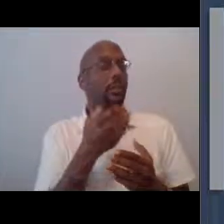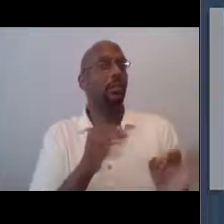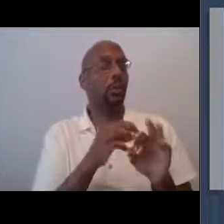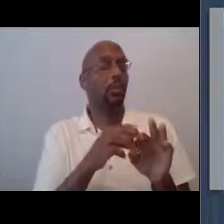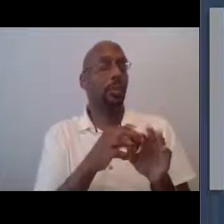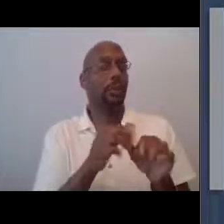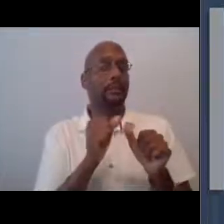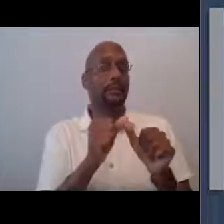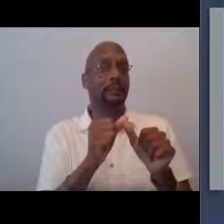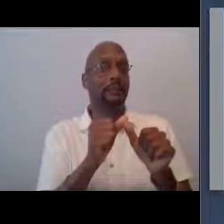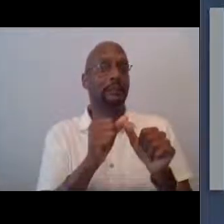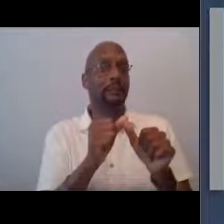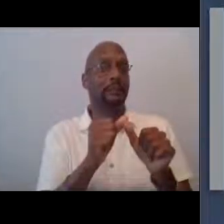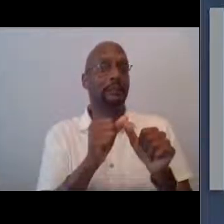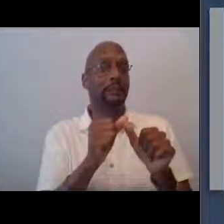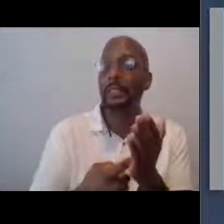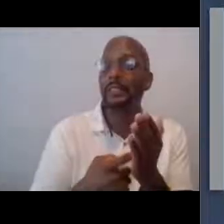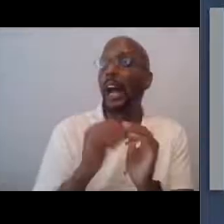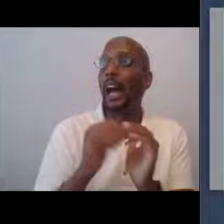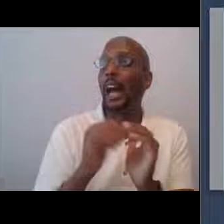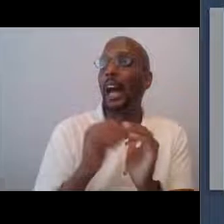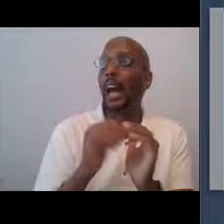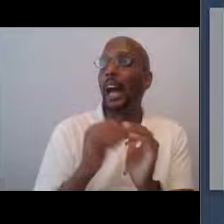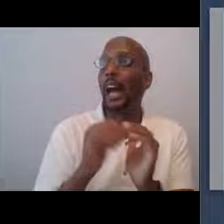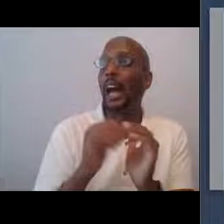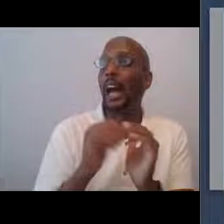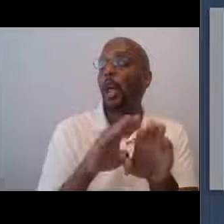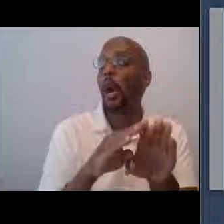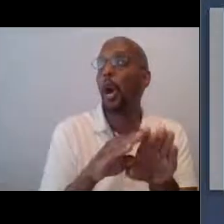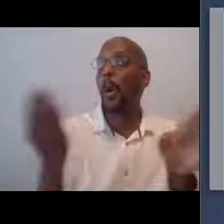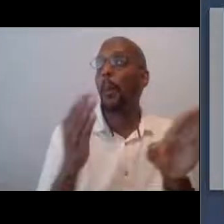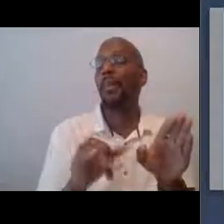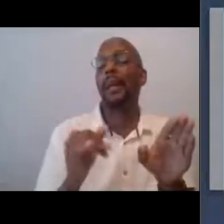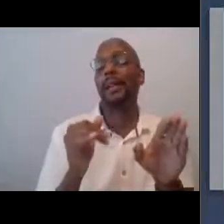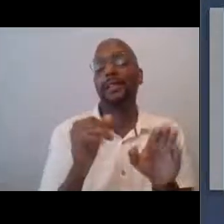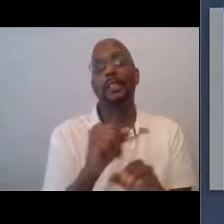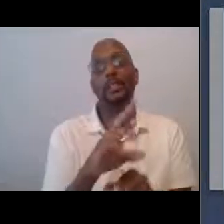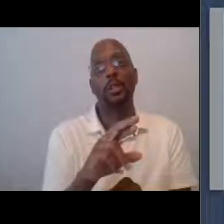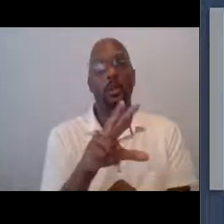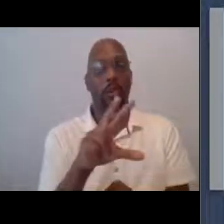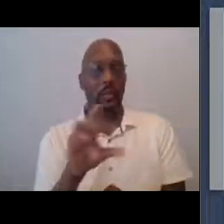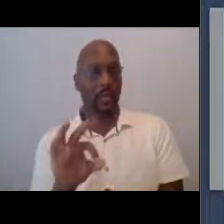do to open that specific SR 39.